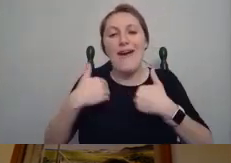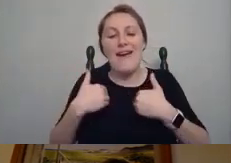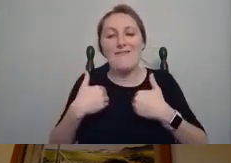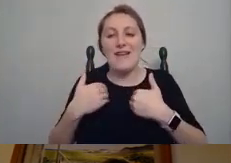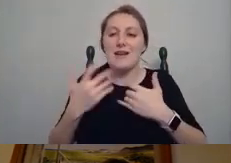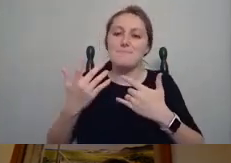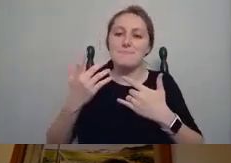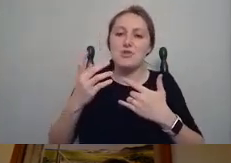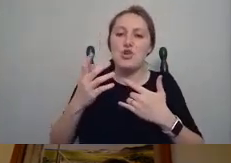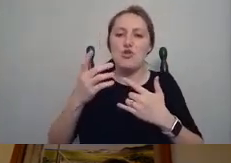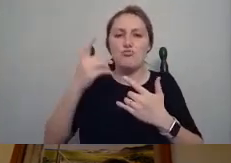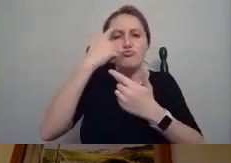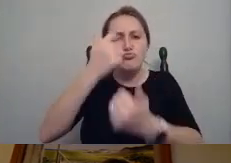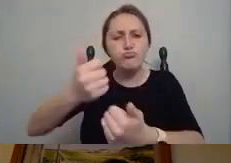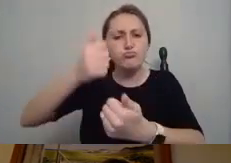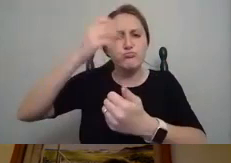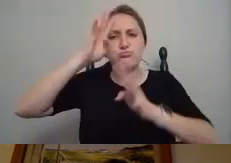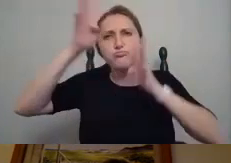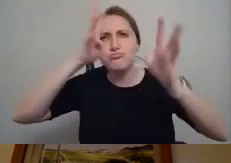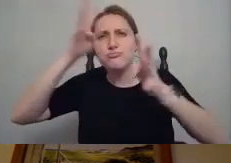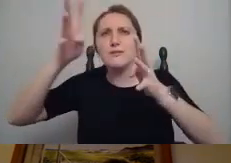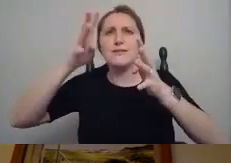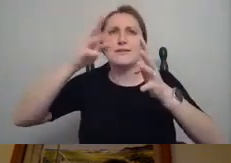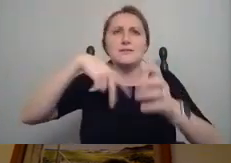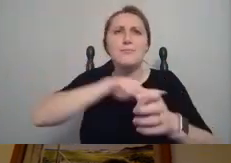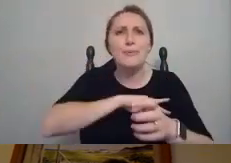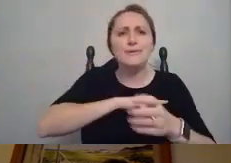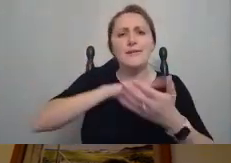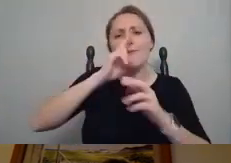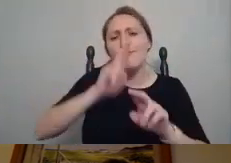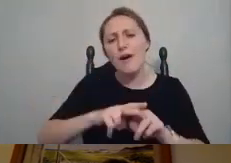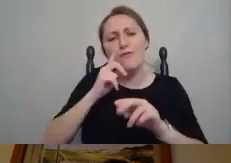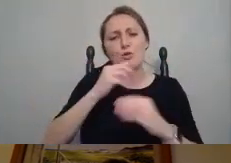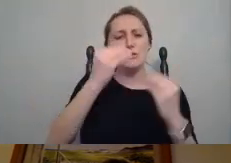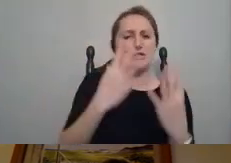learning personalized and fun for the teachers and the